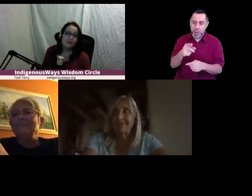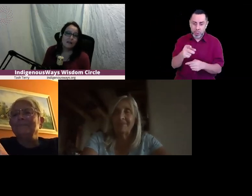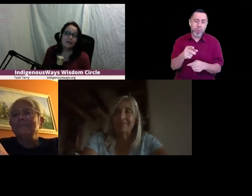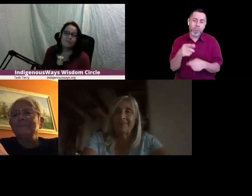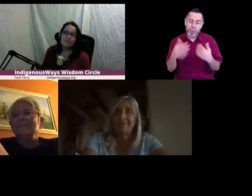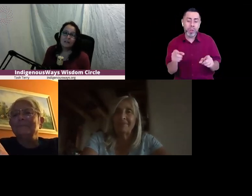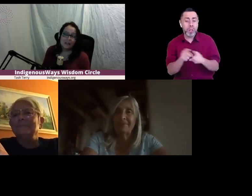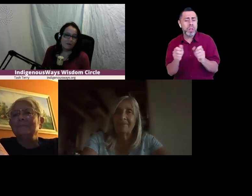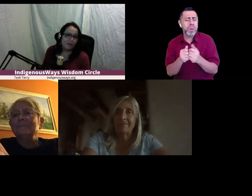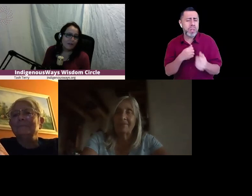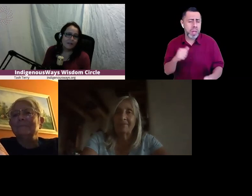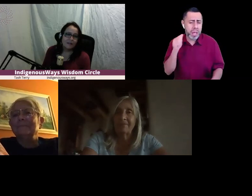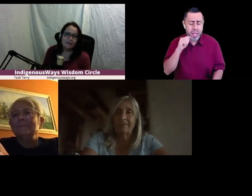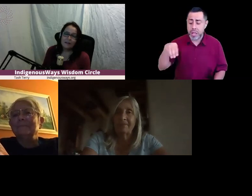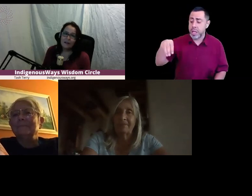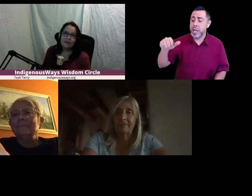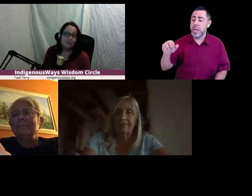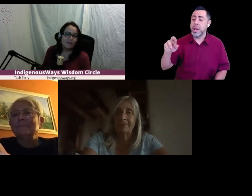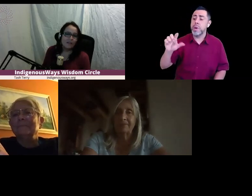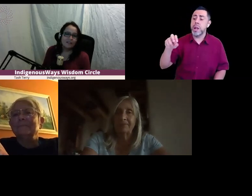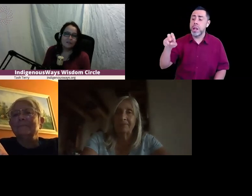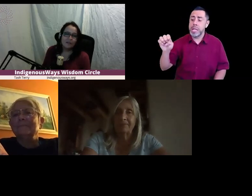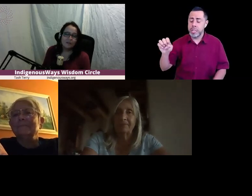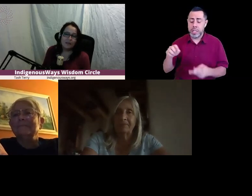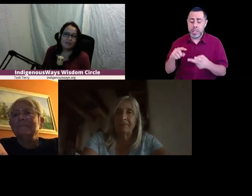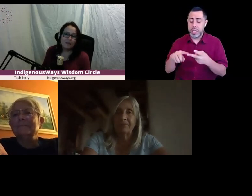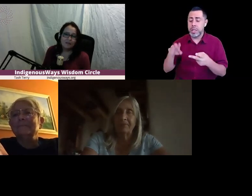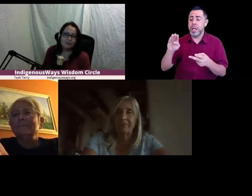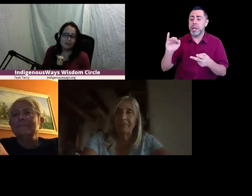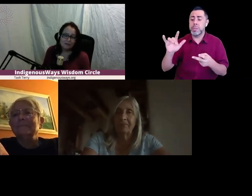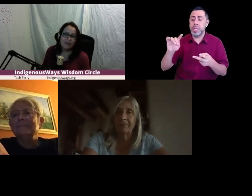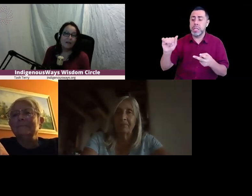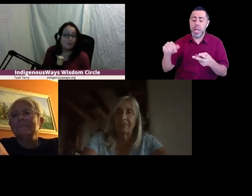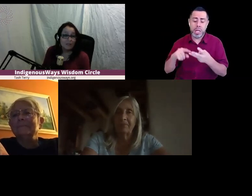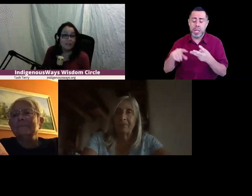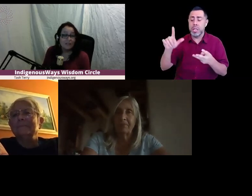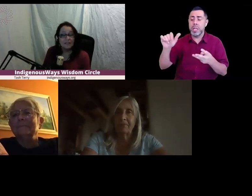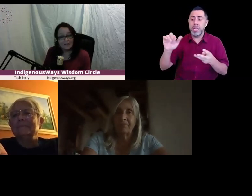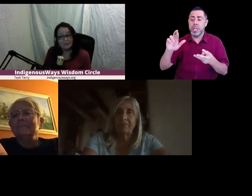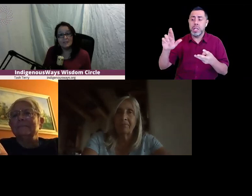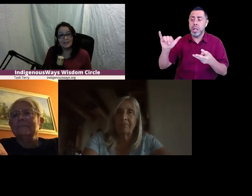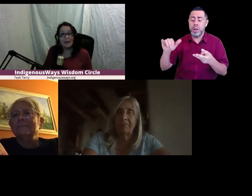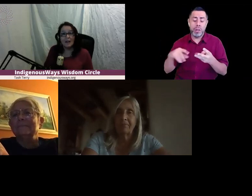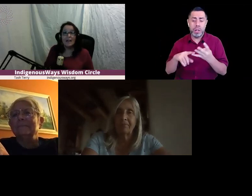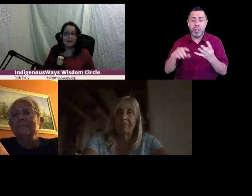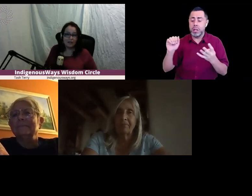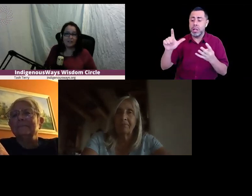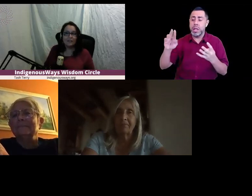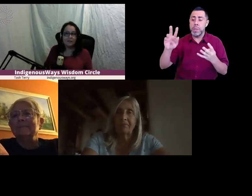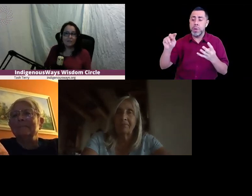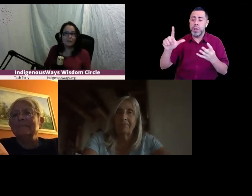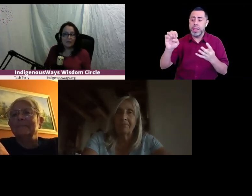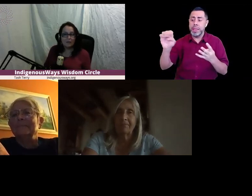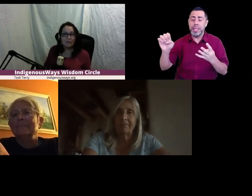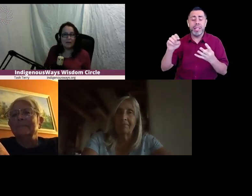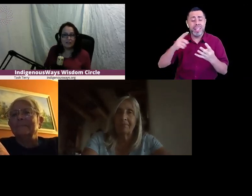and Larry, and all those guys up there on Black Mountain. Albert Lee, tell them we said hi, okay? Tell them